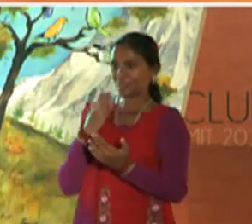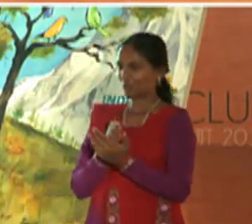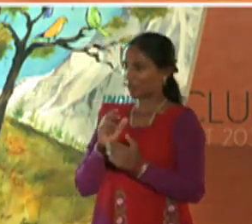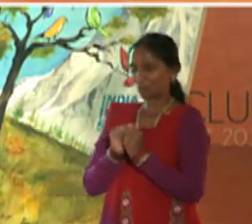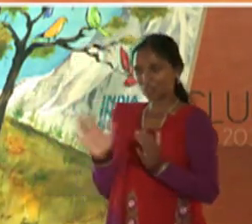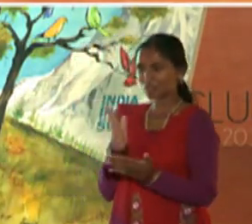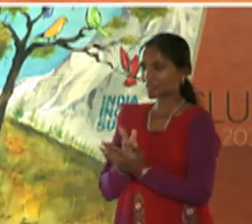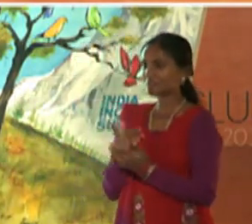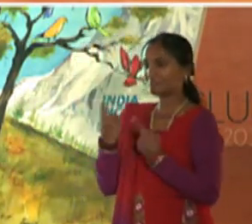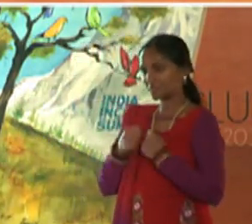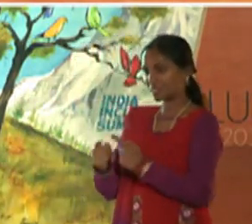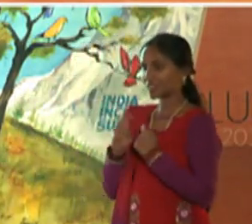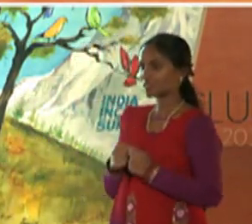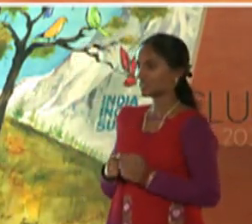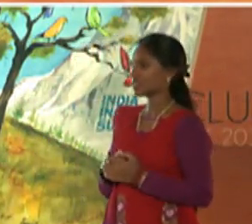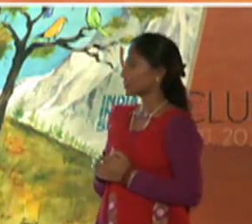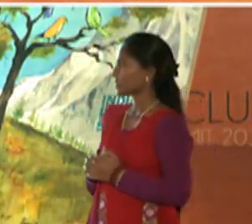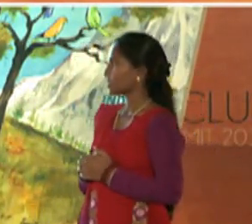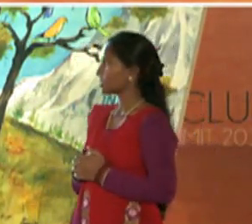picture. So